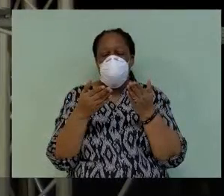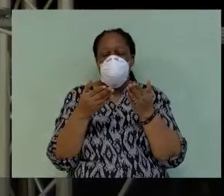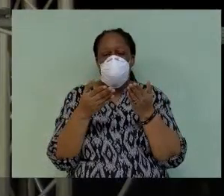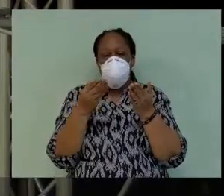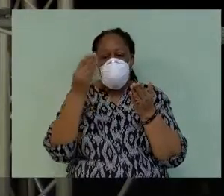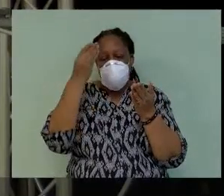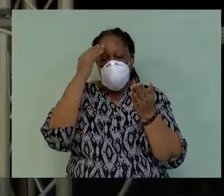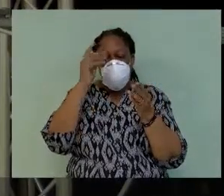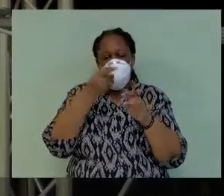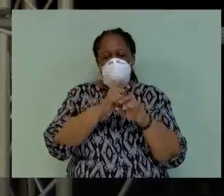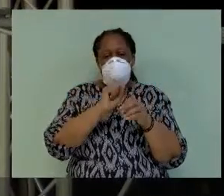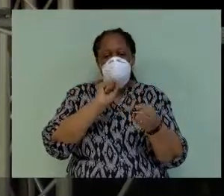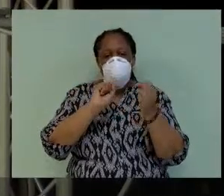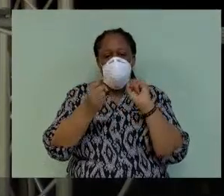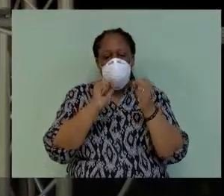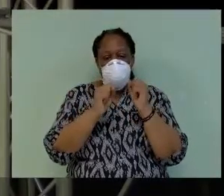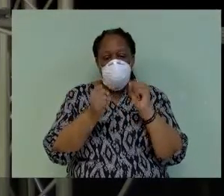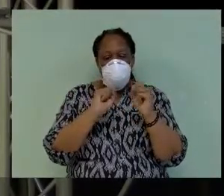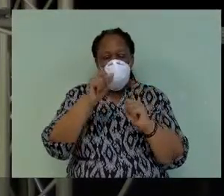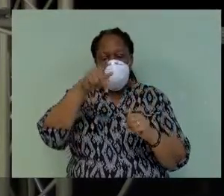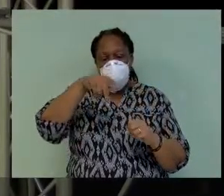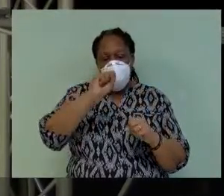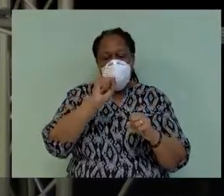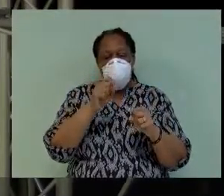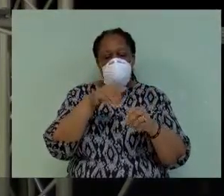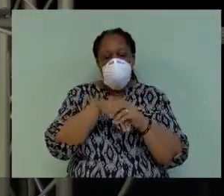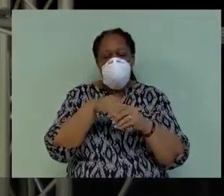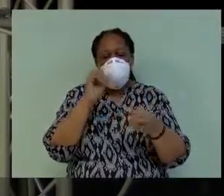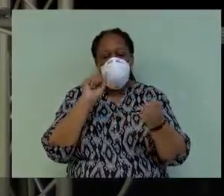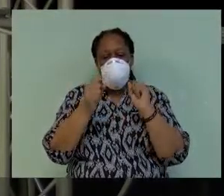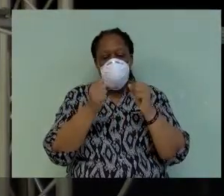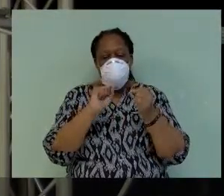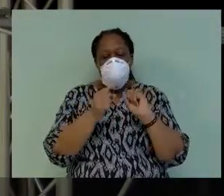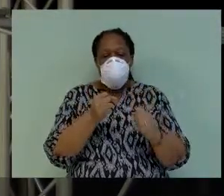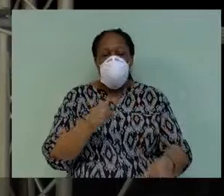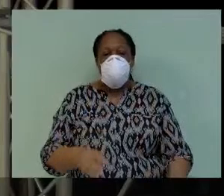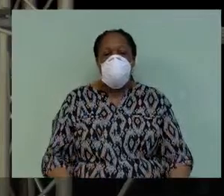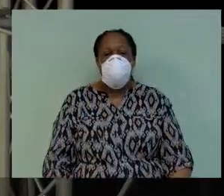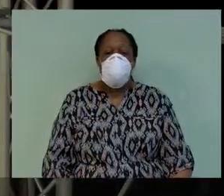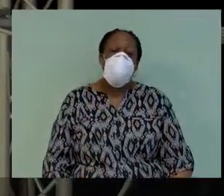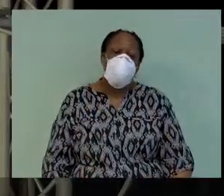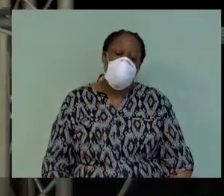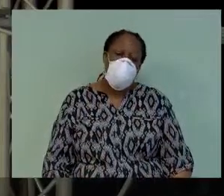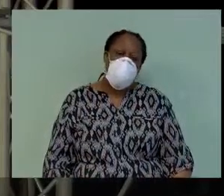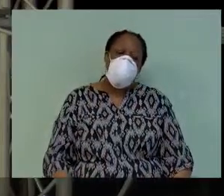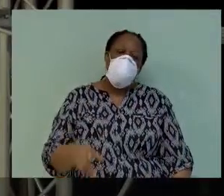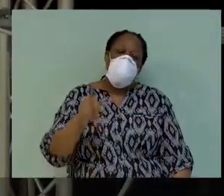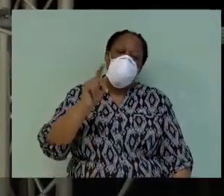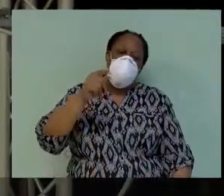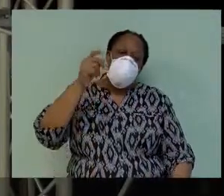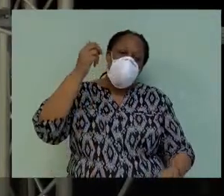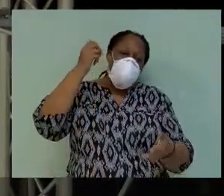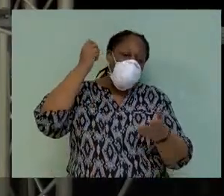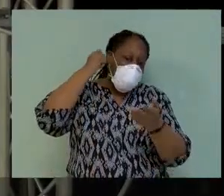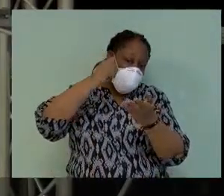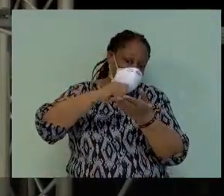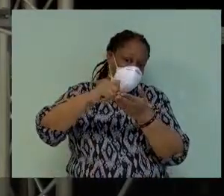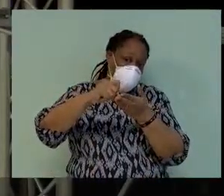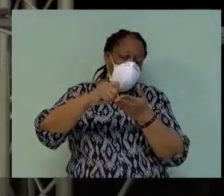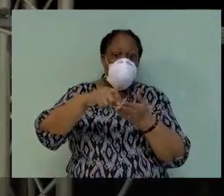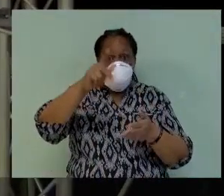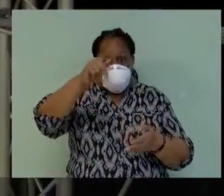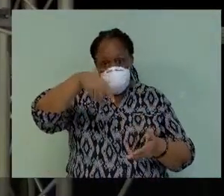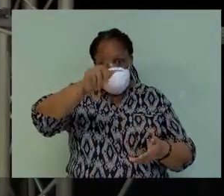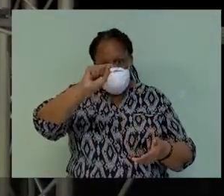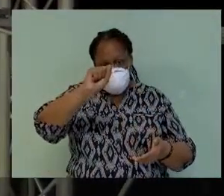Permanent Secretary Acting in the Ministry of Sports, Youth and Culture, for his presentation on